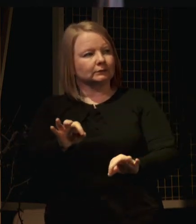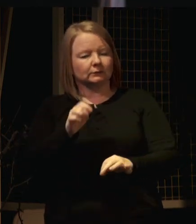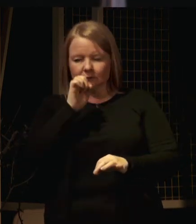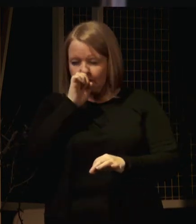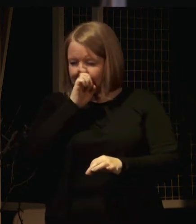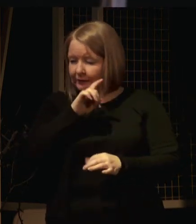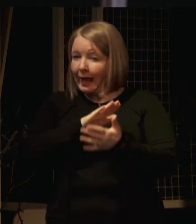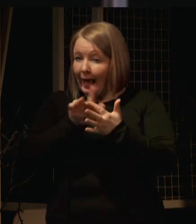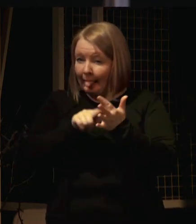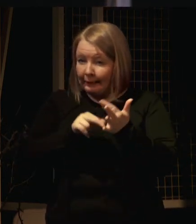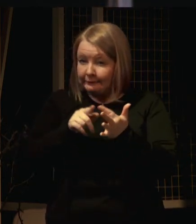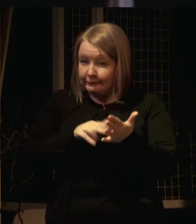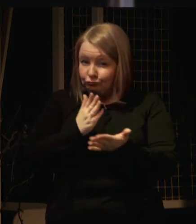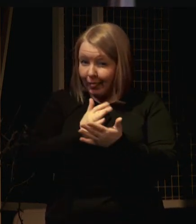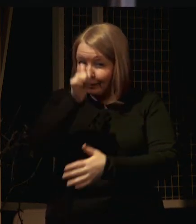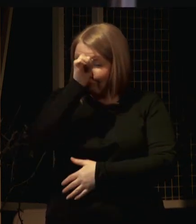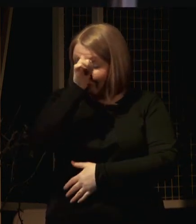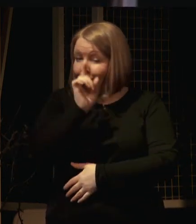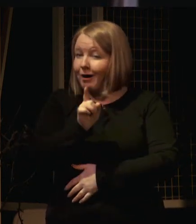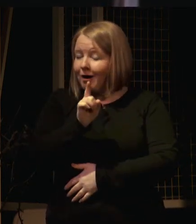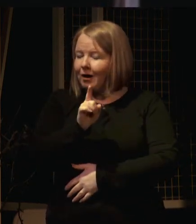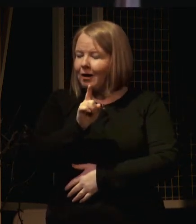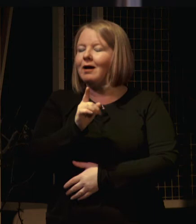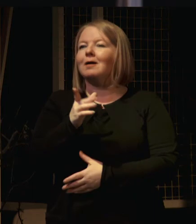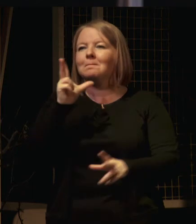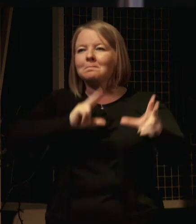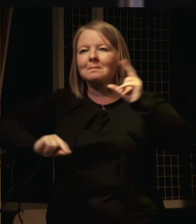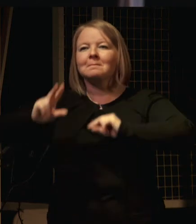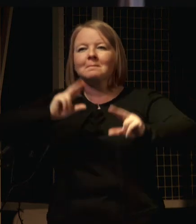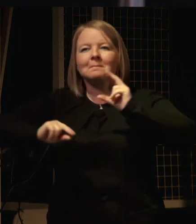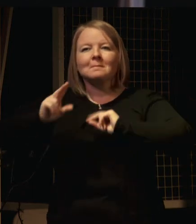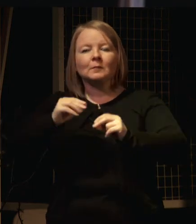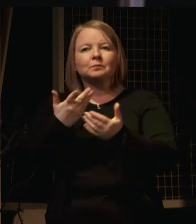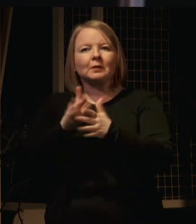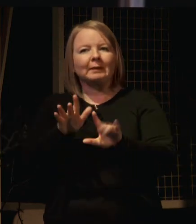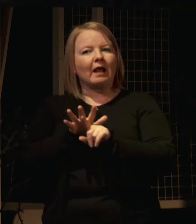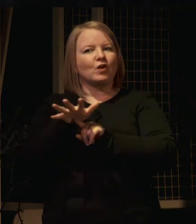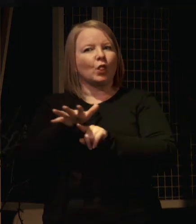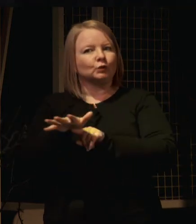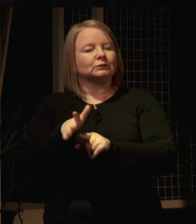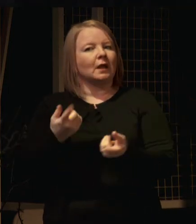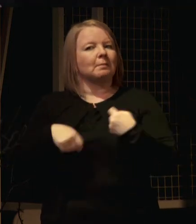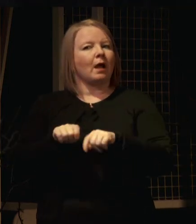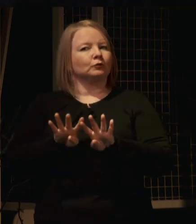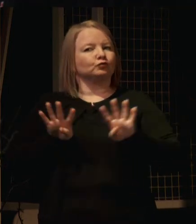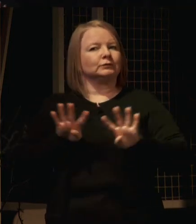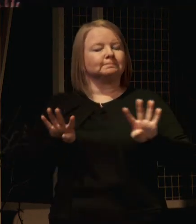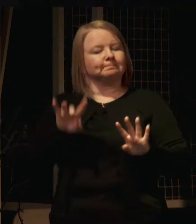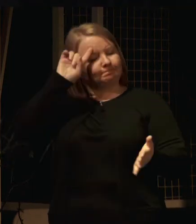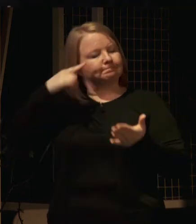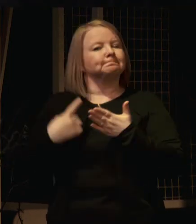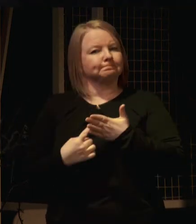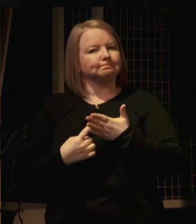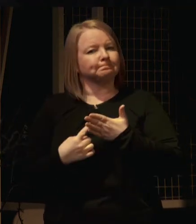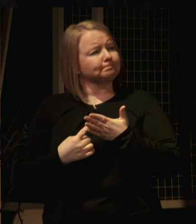that if she didn't have insider information? These are the kind of things that kept peppering the trial, influencing the jury, but eventually they had to come to a decision. They